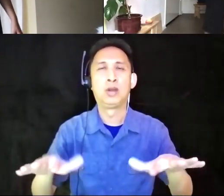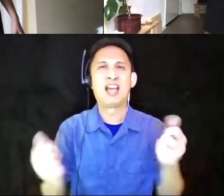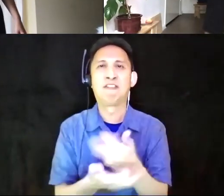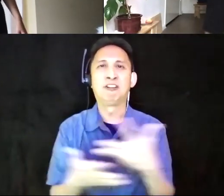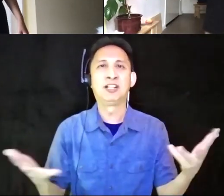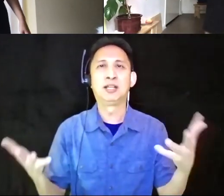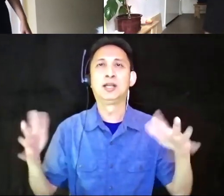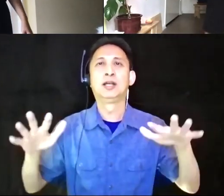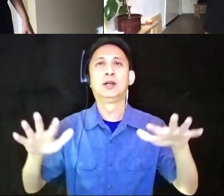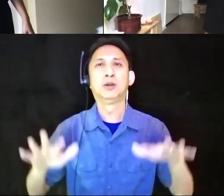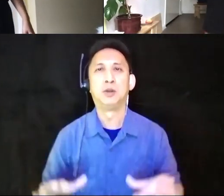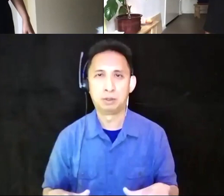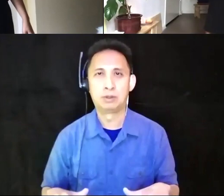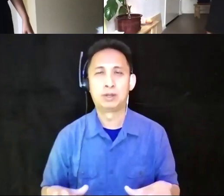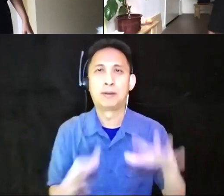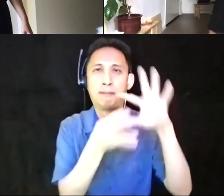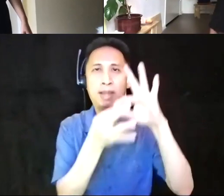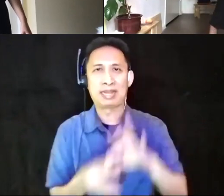to the earth.